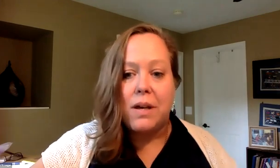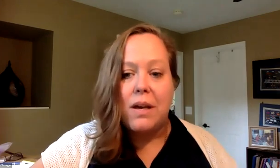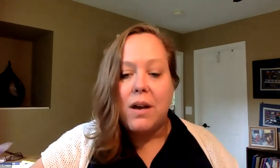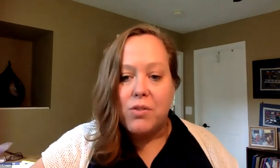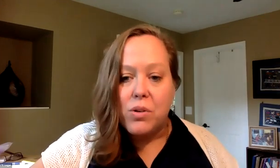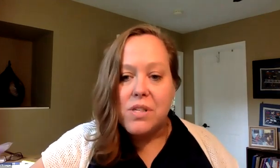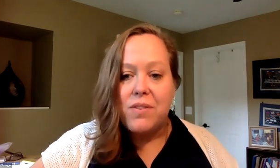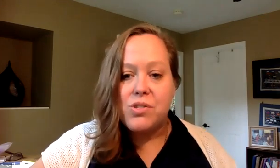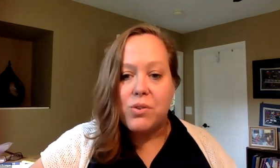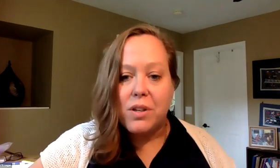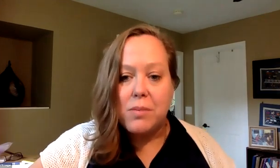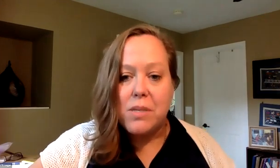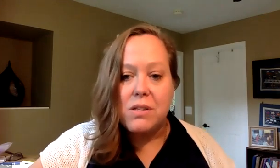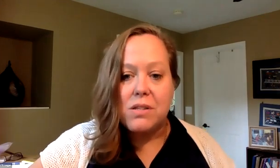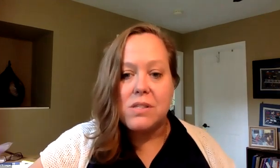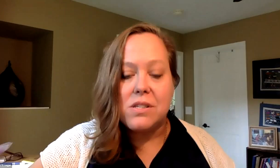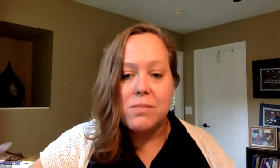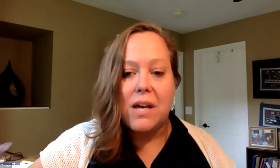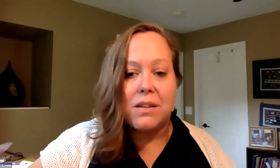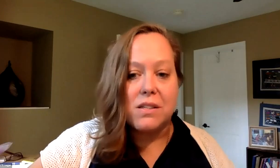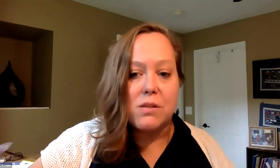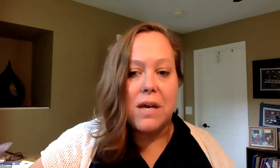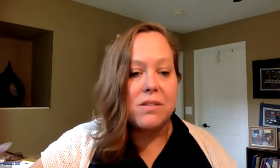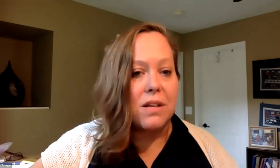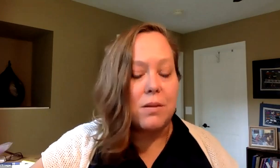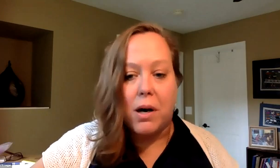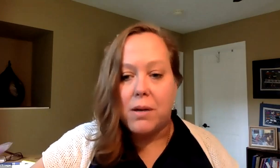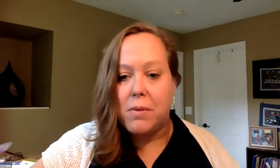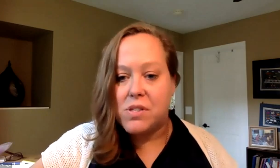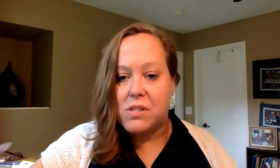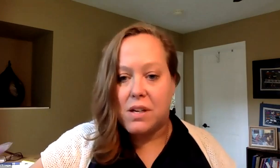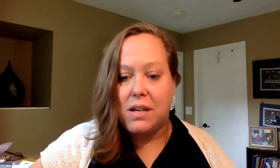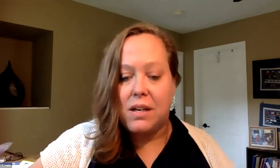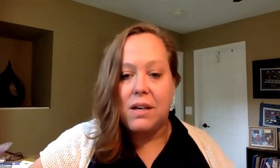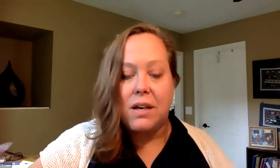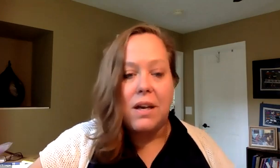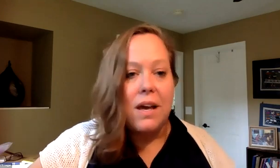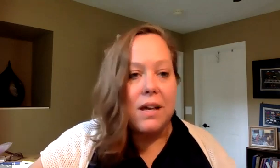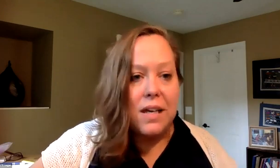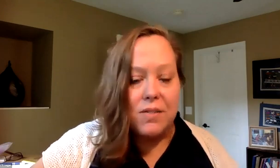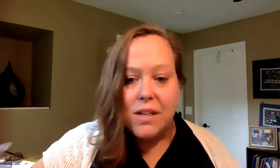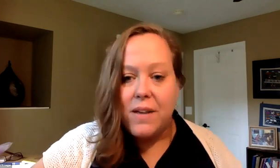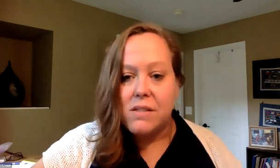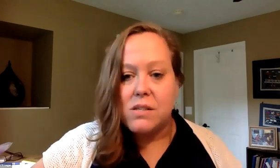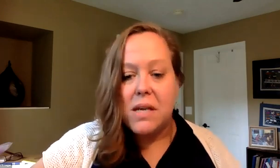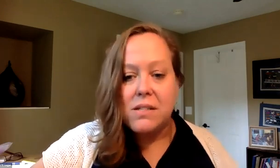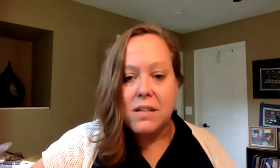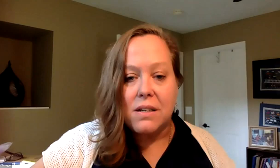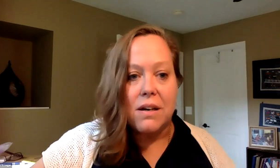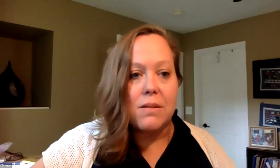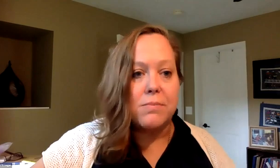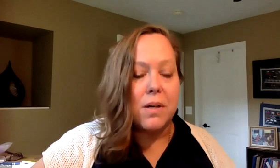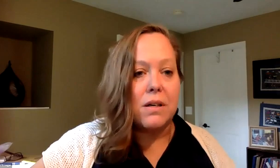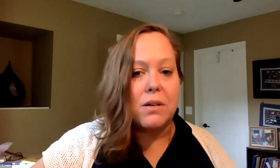people, of course, have historically been systematically cemented at the bottom of society. And even in that